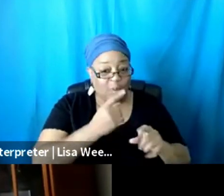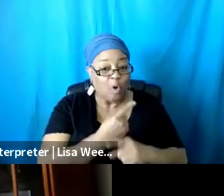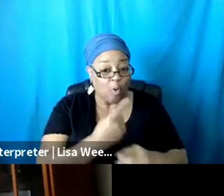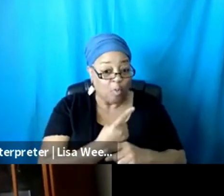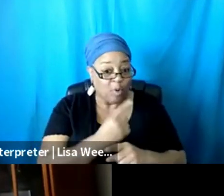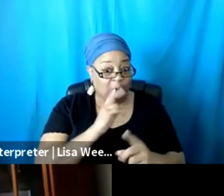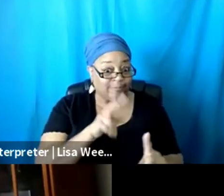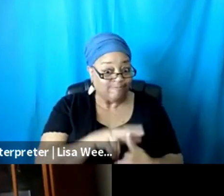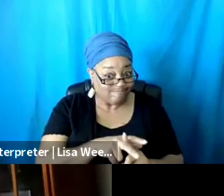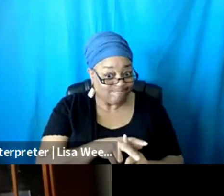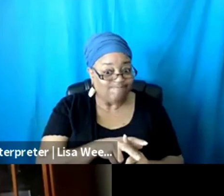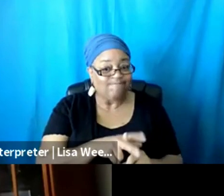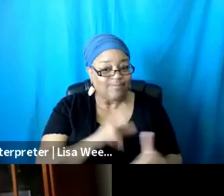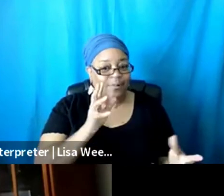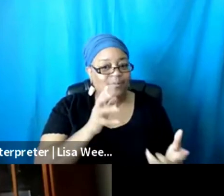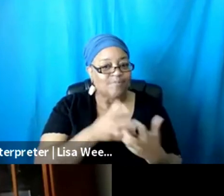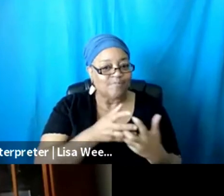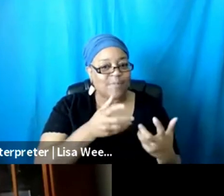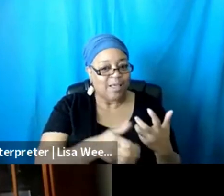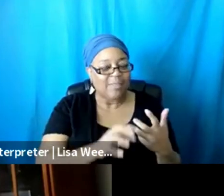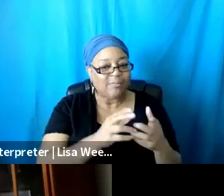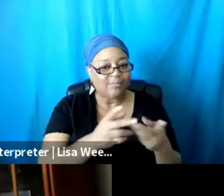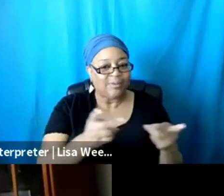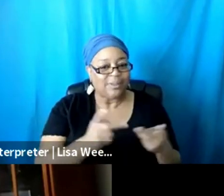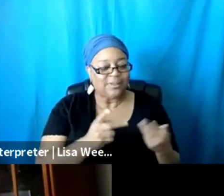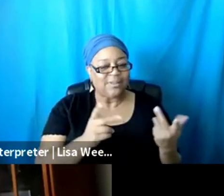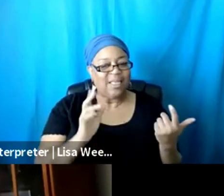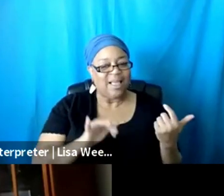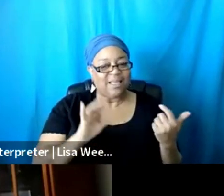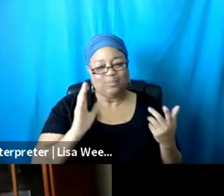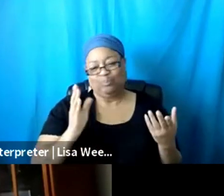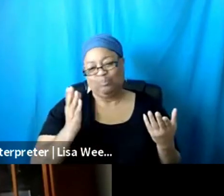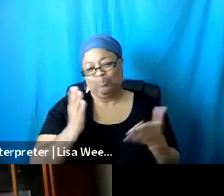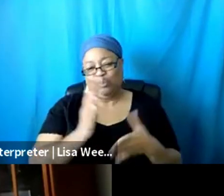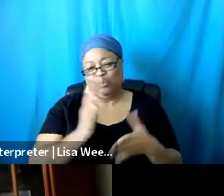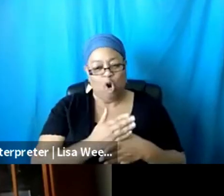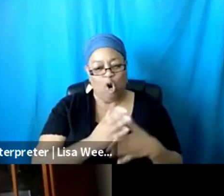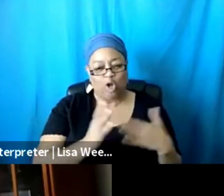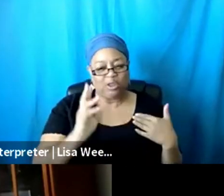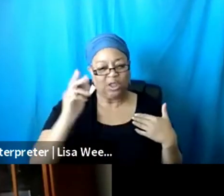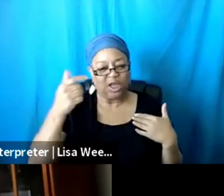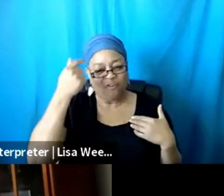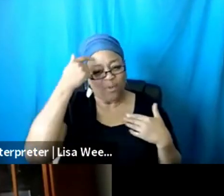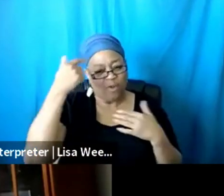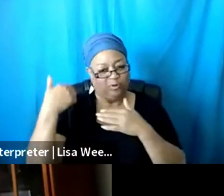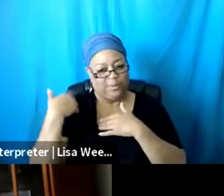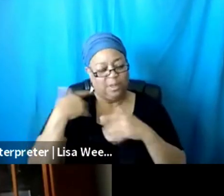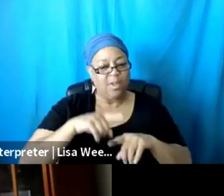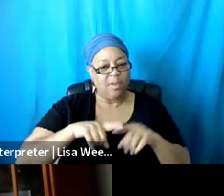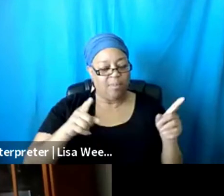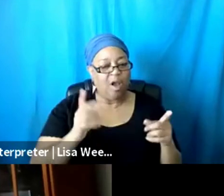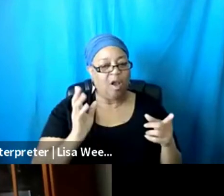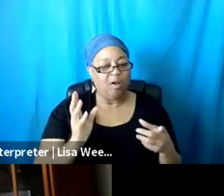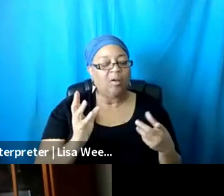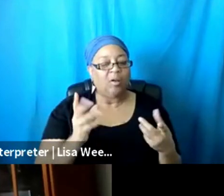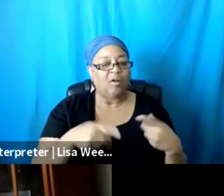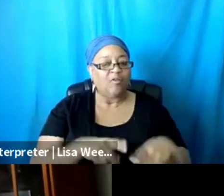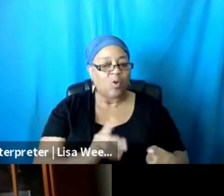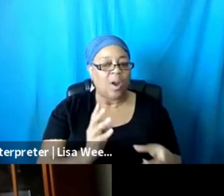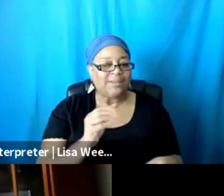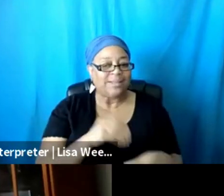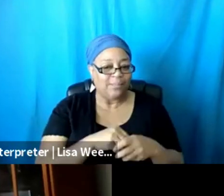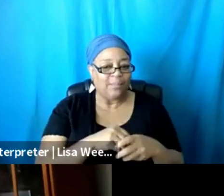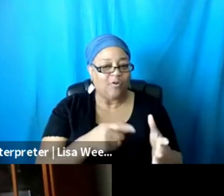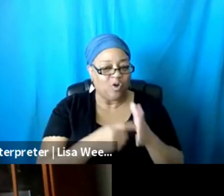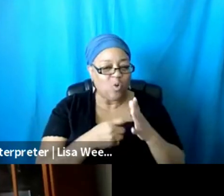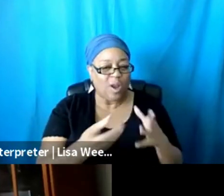for those. And I think that is partially a government activity, but requires input from experts, requires input from the